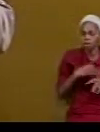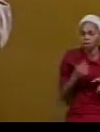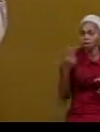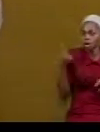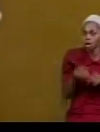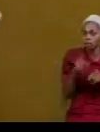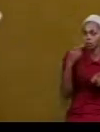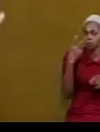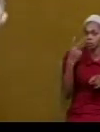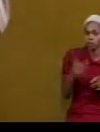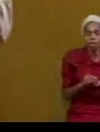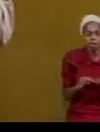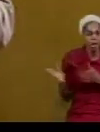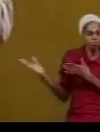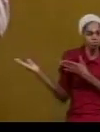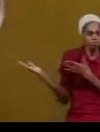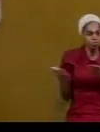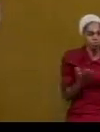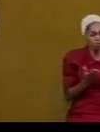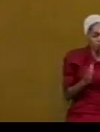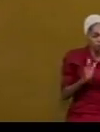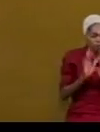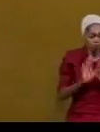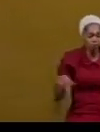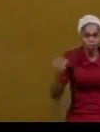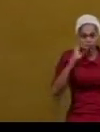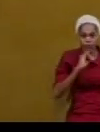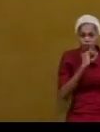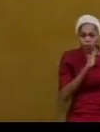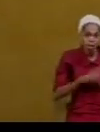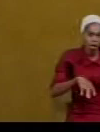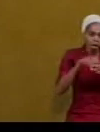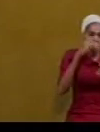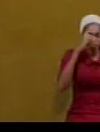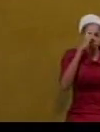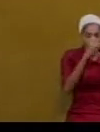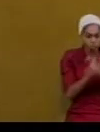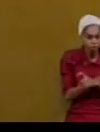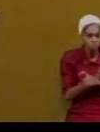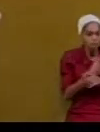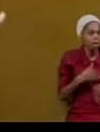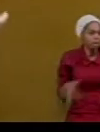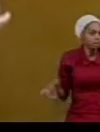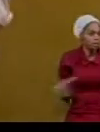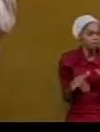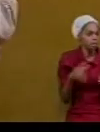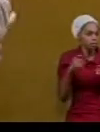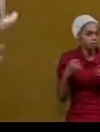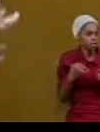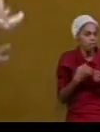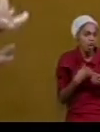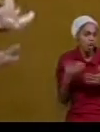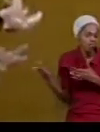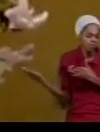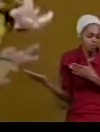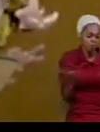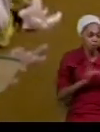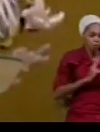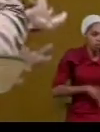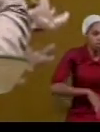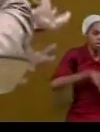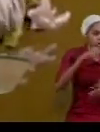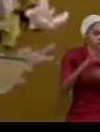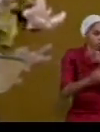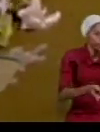of Egypt. And it is only by him that a man can be saved today. And then it says, bring it out. It is only by him that we